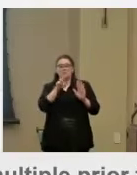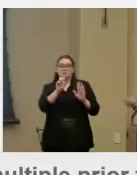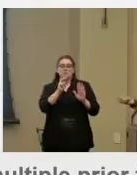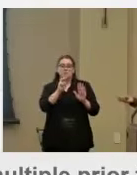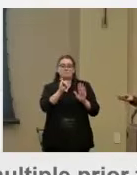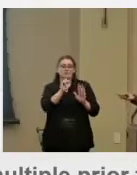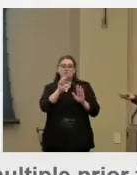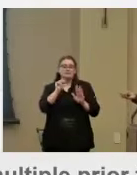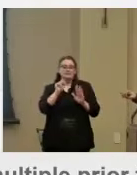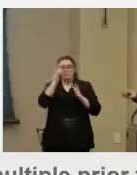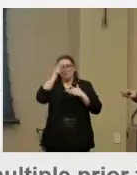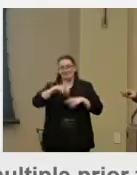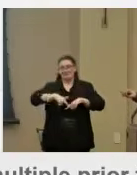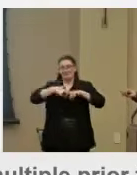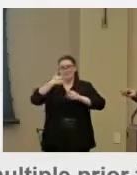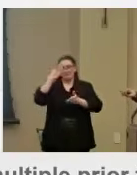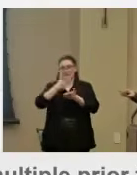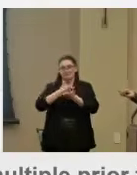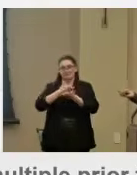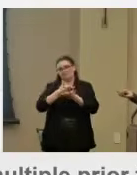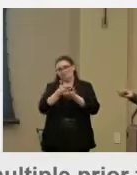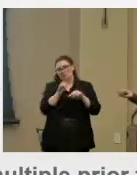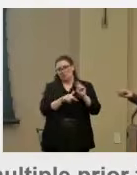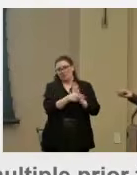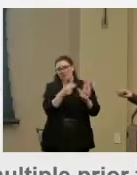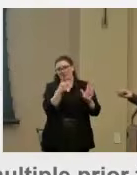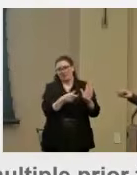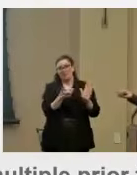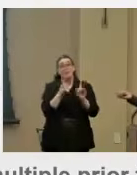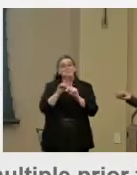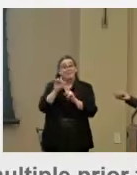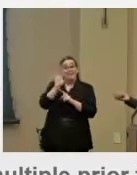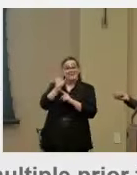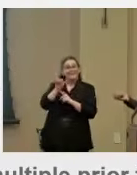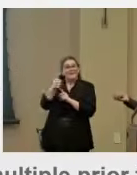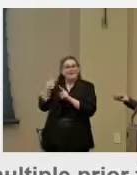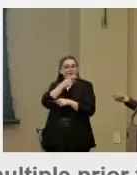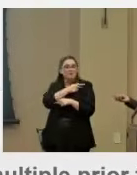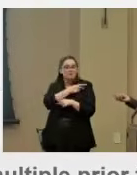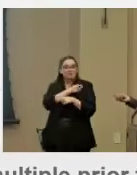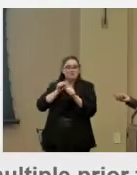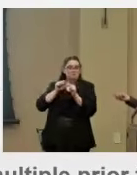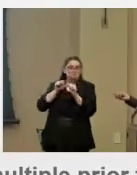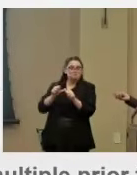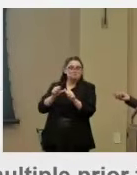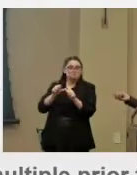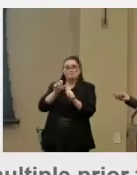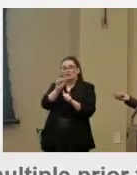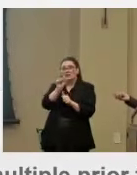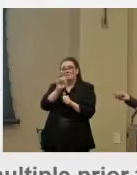remission. But all 10 patients were on stable immunosuppression and steroid-free,